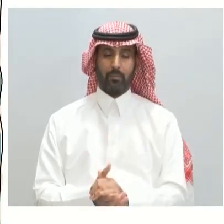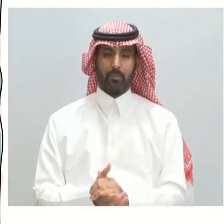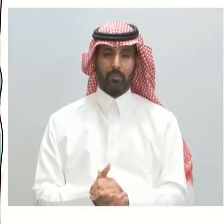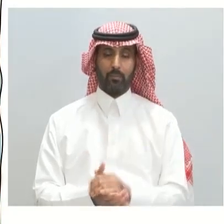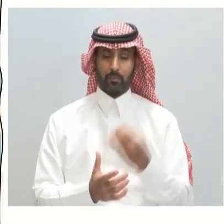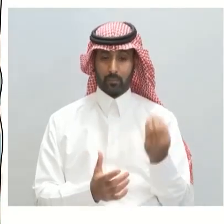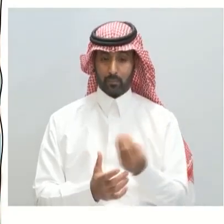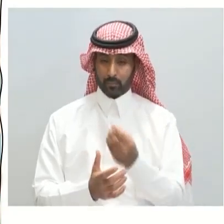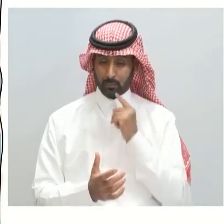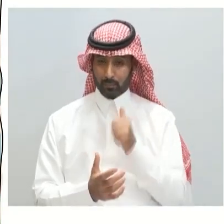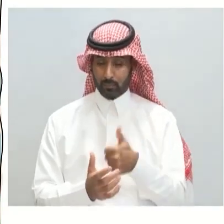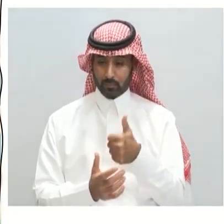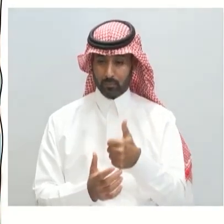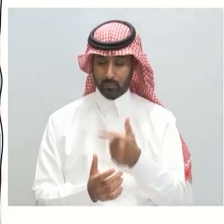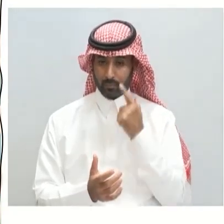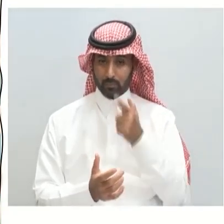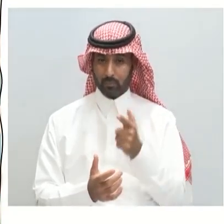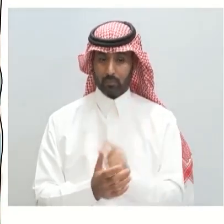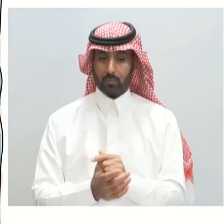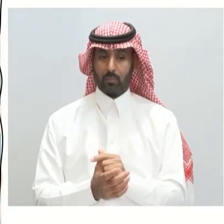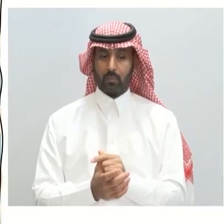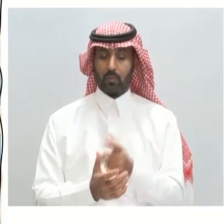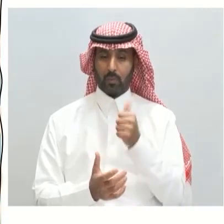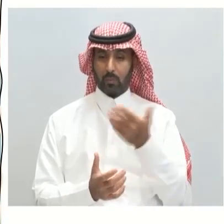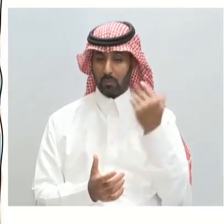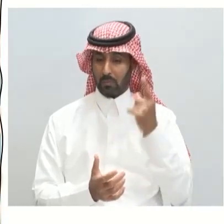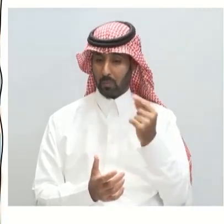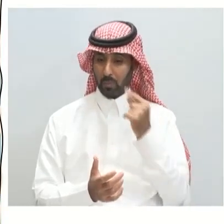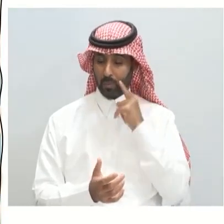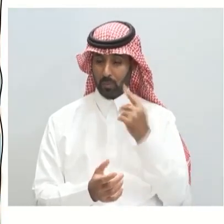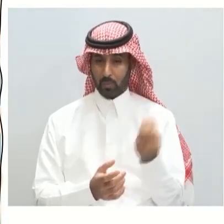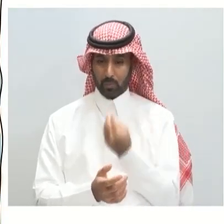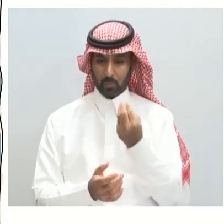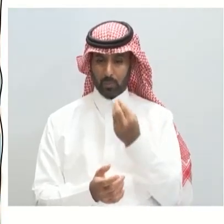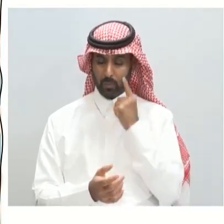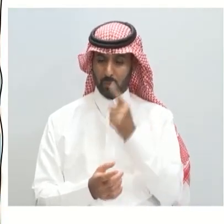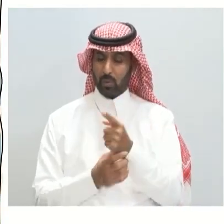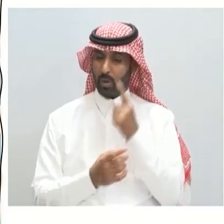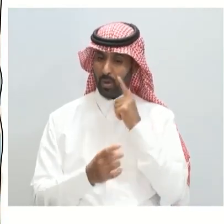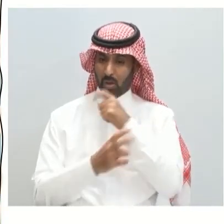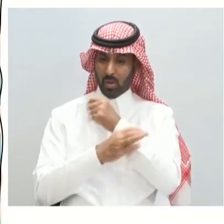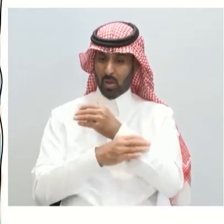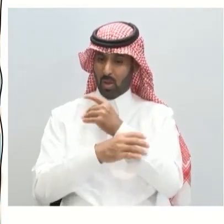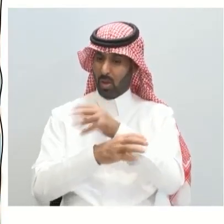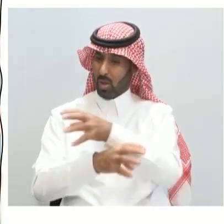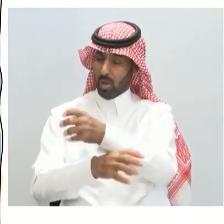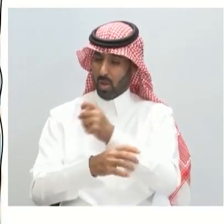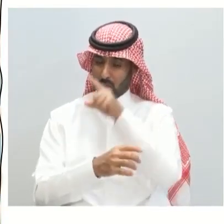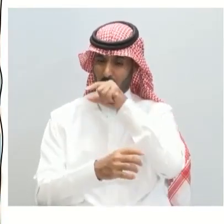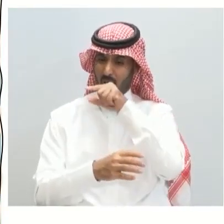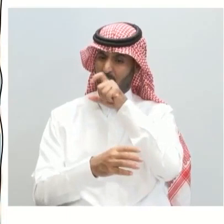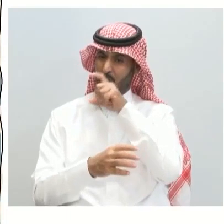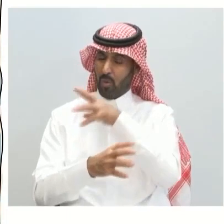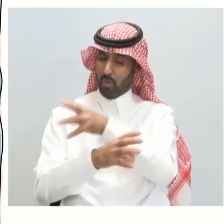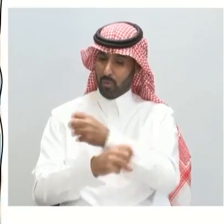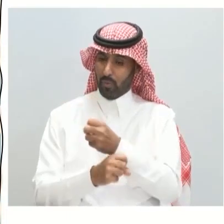trip been successful? According to Mr. Ali, it was the best trip the hunters had ever had. So,